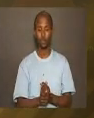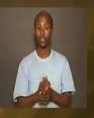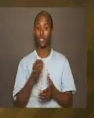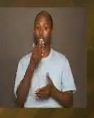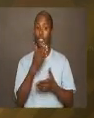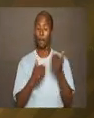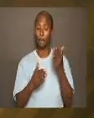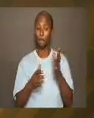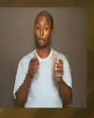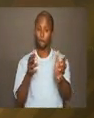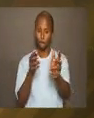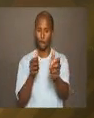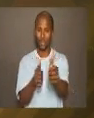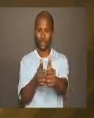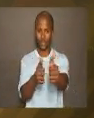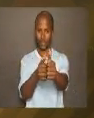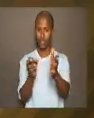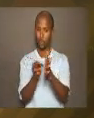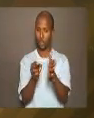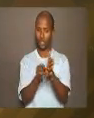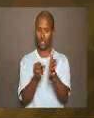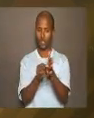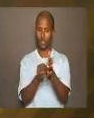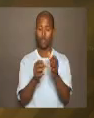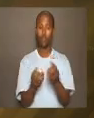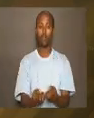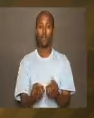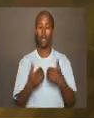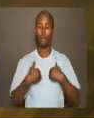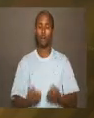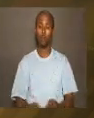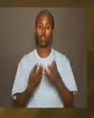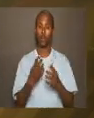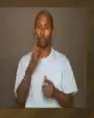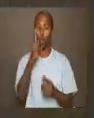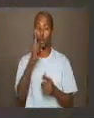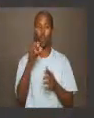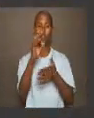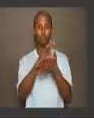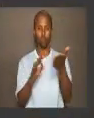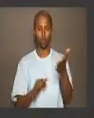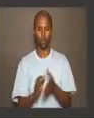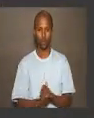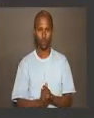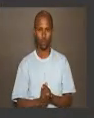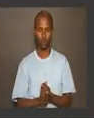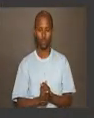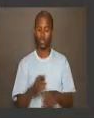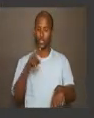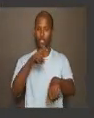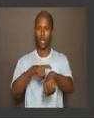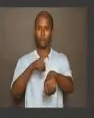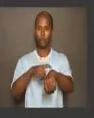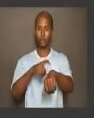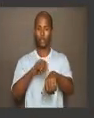Some patterns may have more than one correct formula. It is time